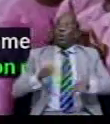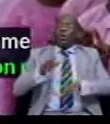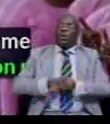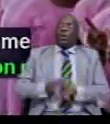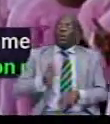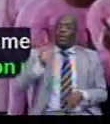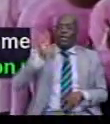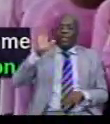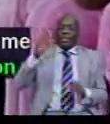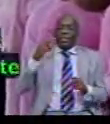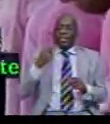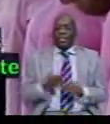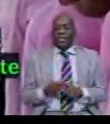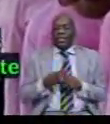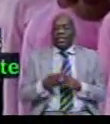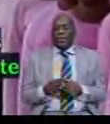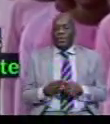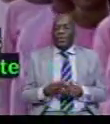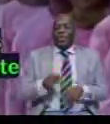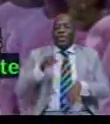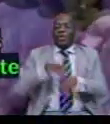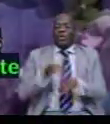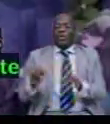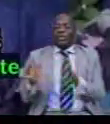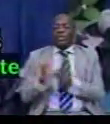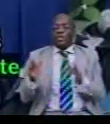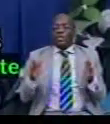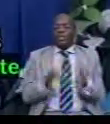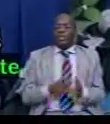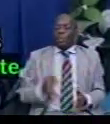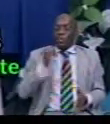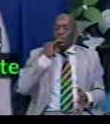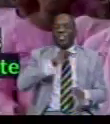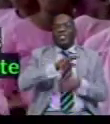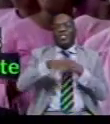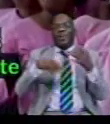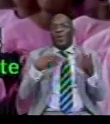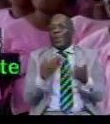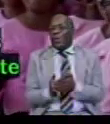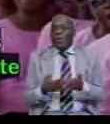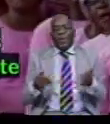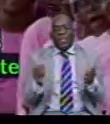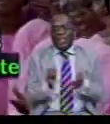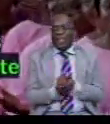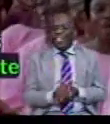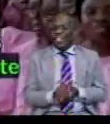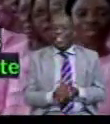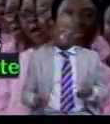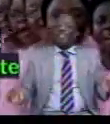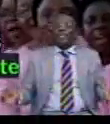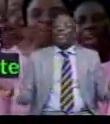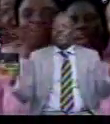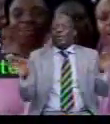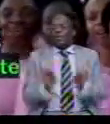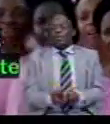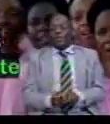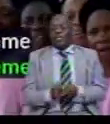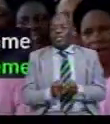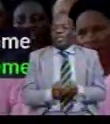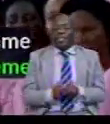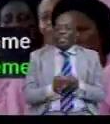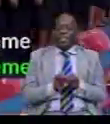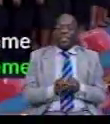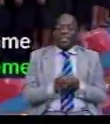oh, yes. Touching Jesus. Jesus is all that matters. It's all that